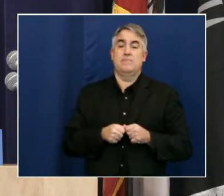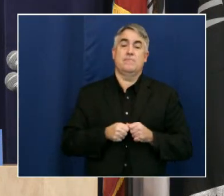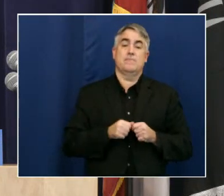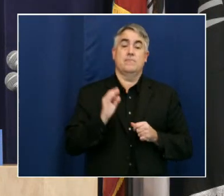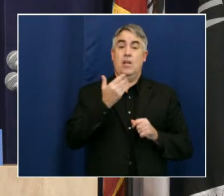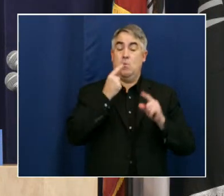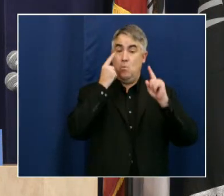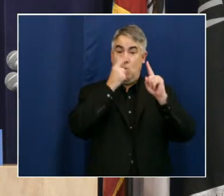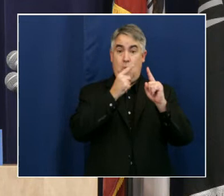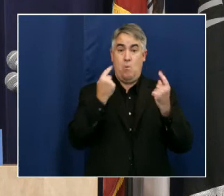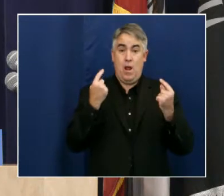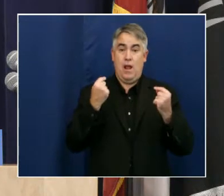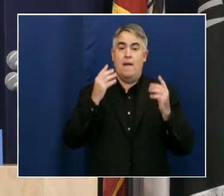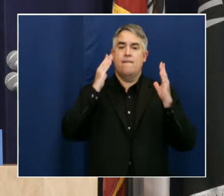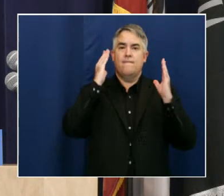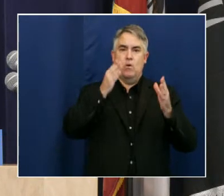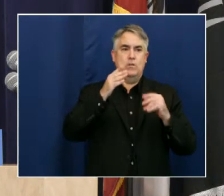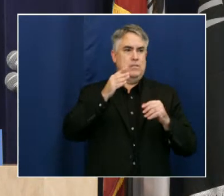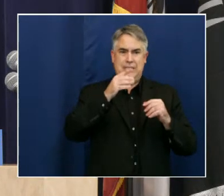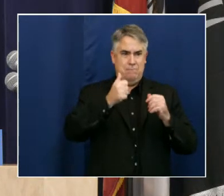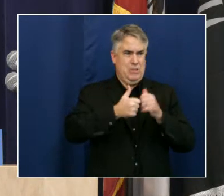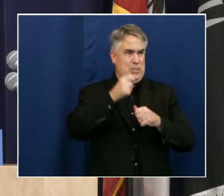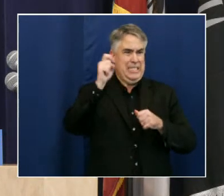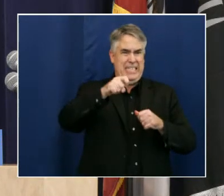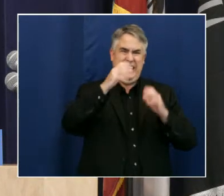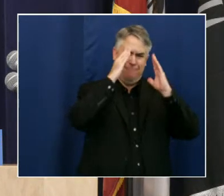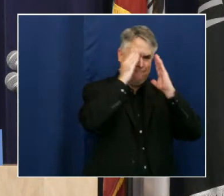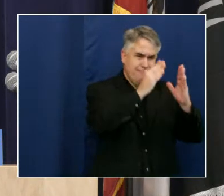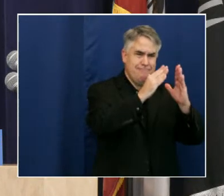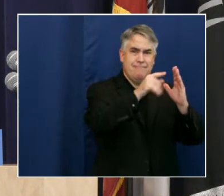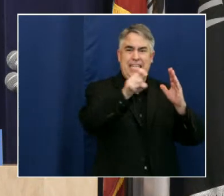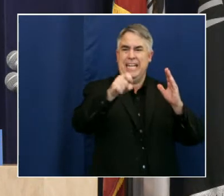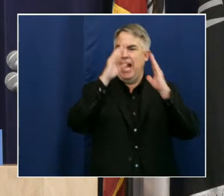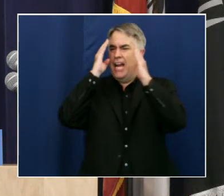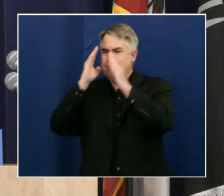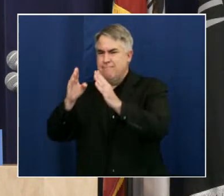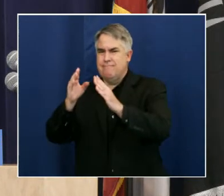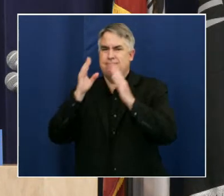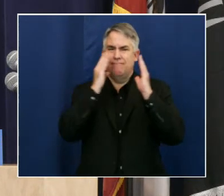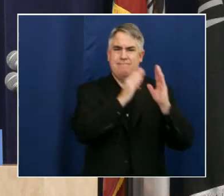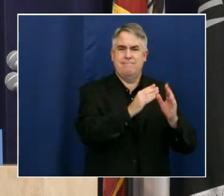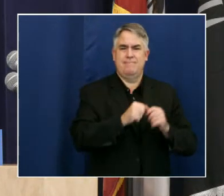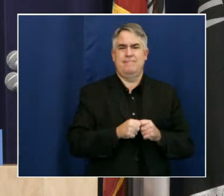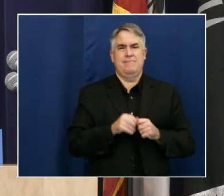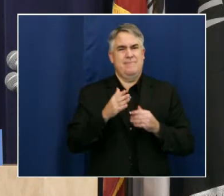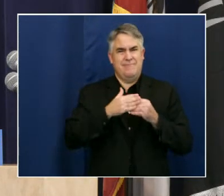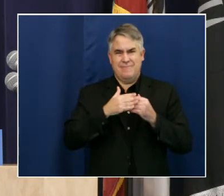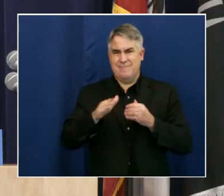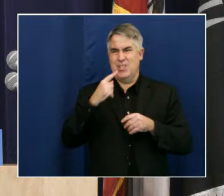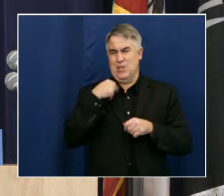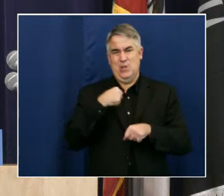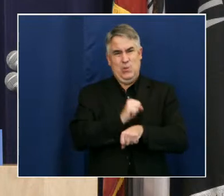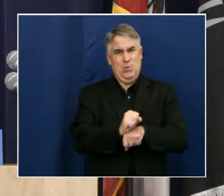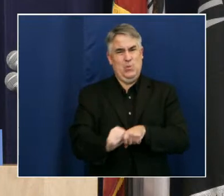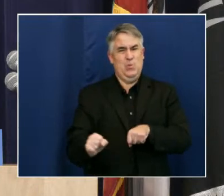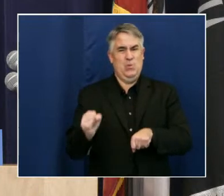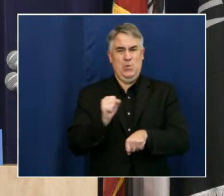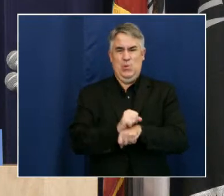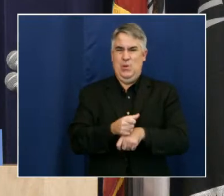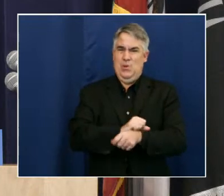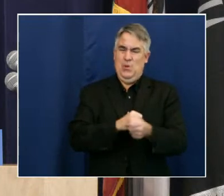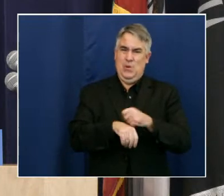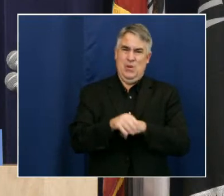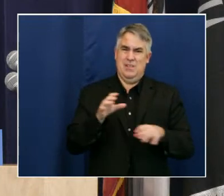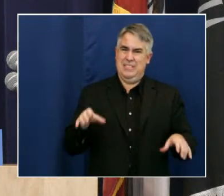just simply distributing funds based on population. There is a lot of work that needs to be done, specifically now where we're talking about our vaccine